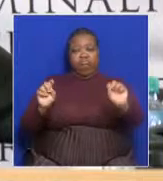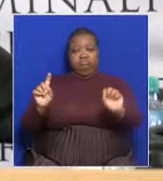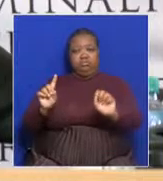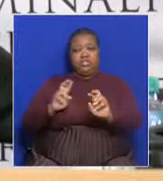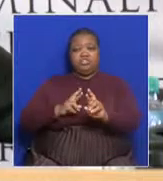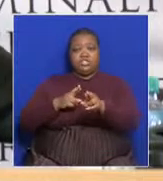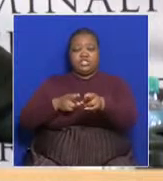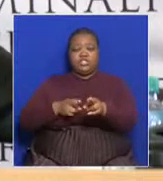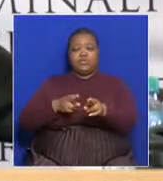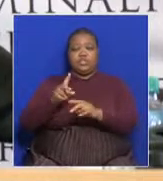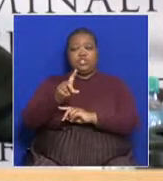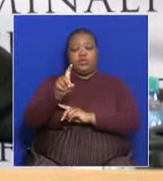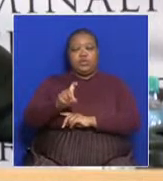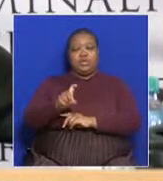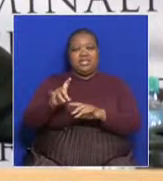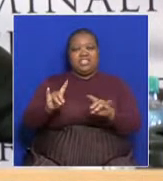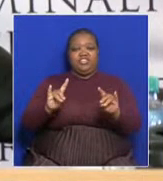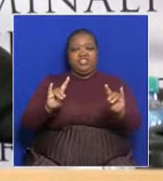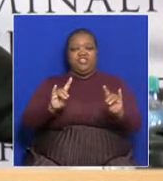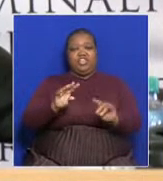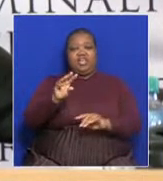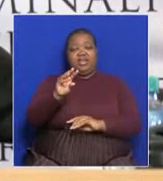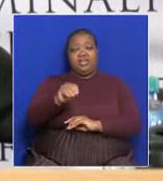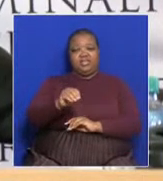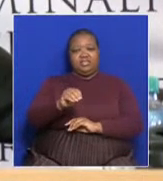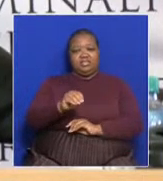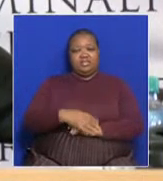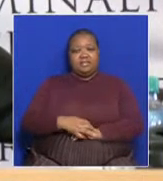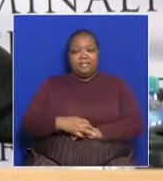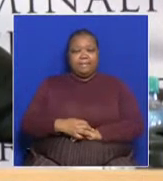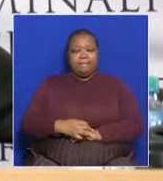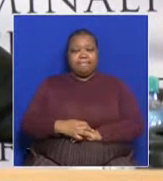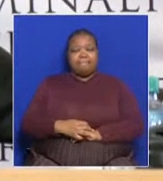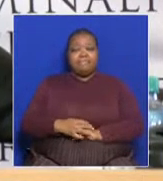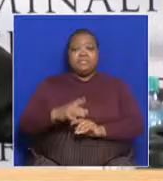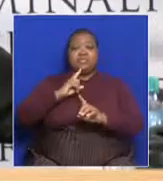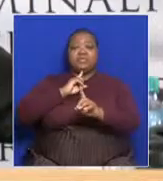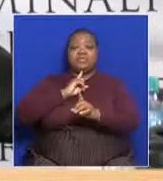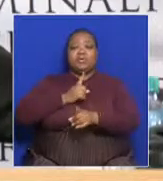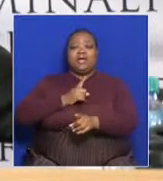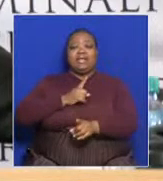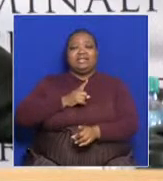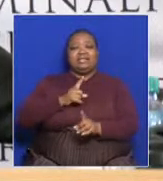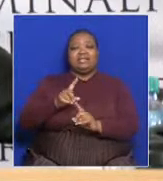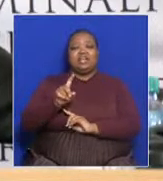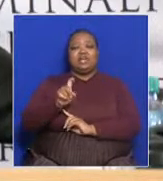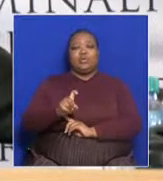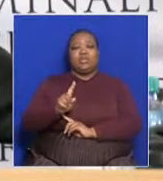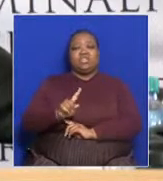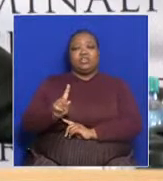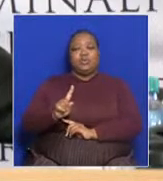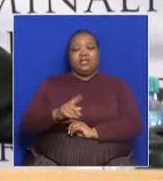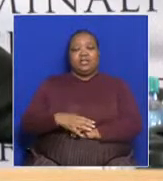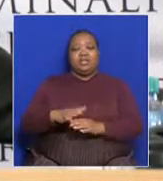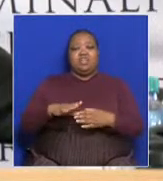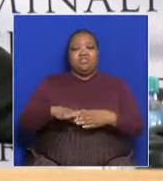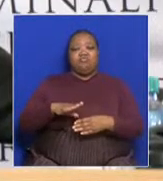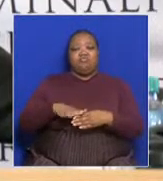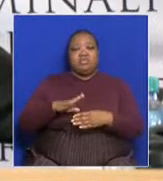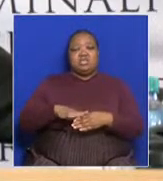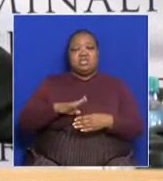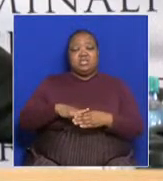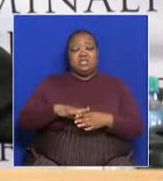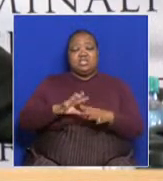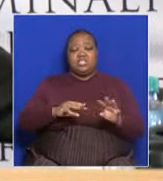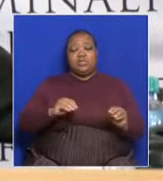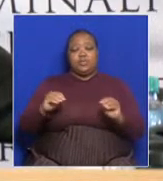you, when you answered the question about the reasons why you moved from the